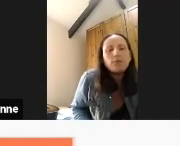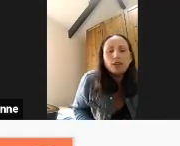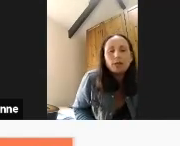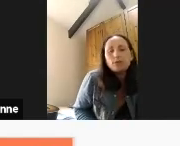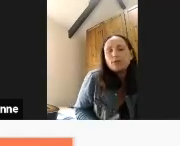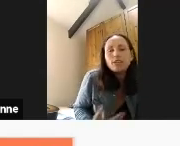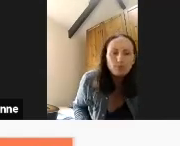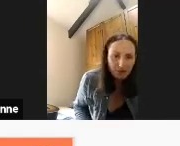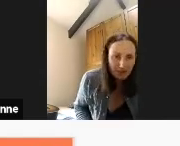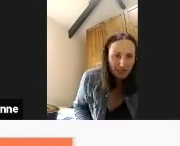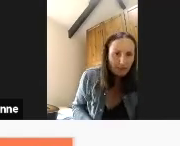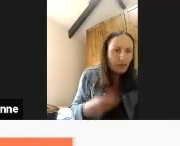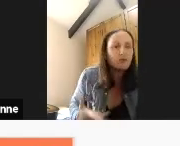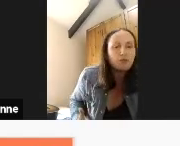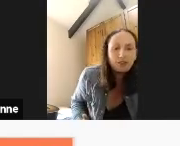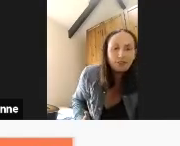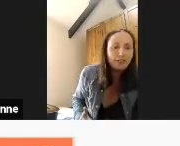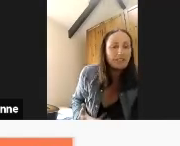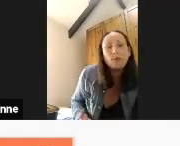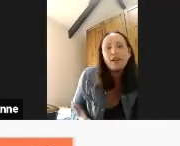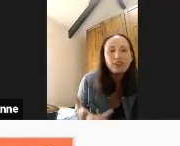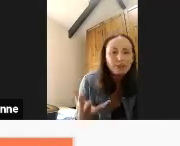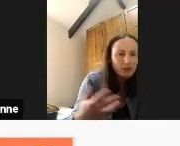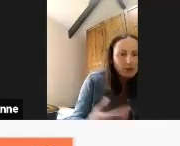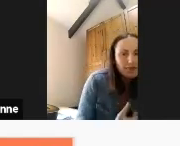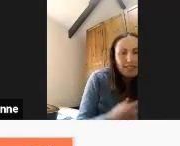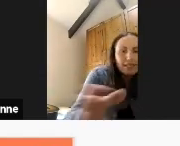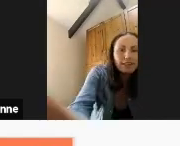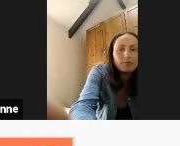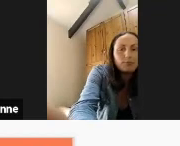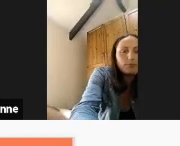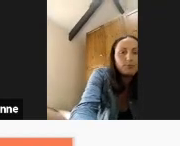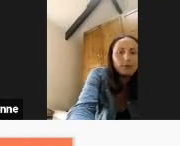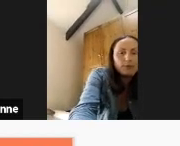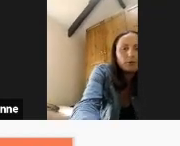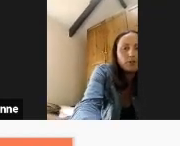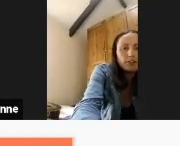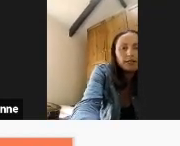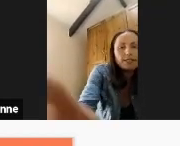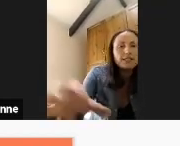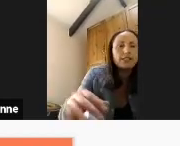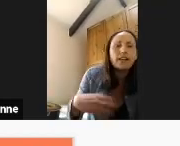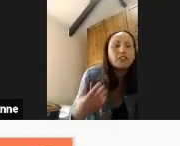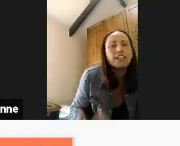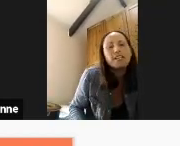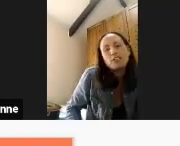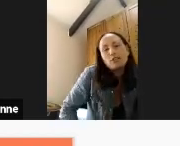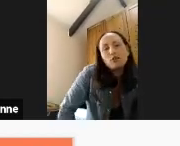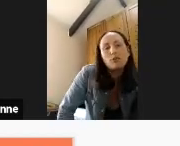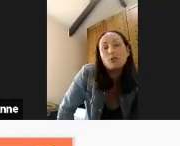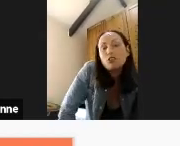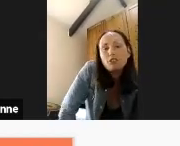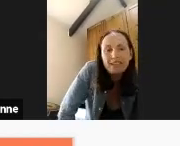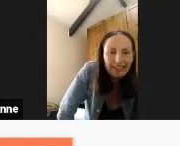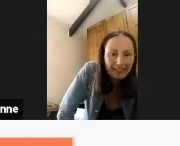like food hubs or veg box schemes, local food deliveries, buying groups, people who are doing kind of aggregation